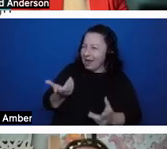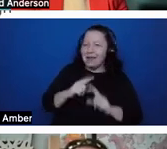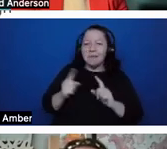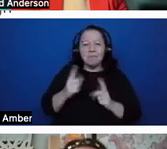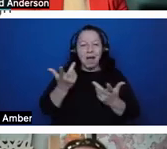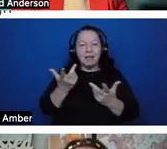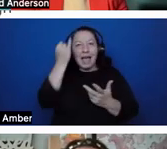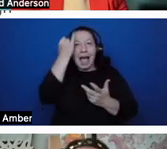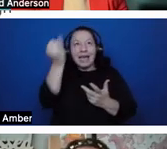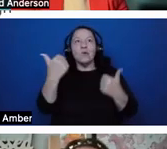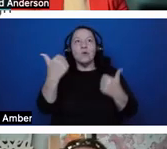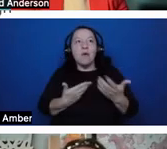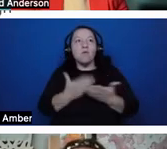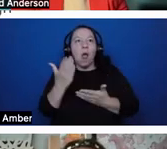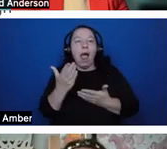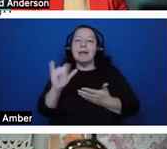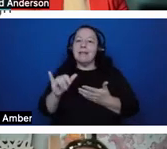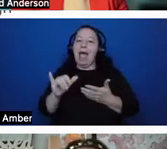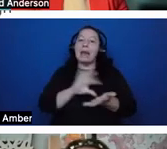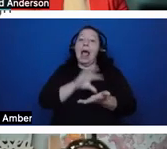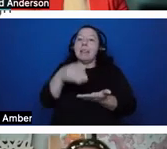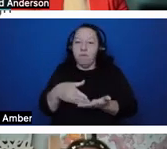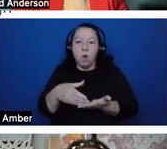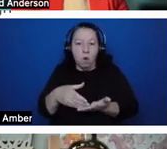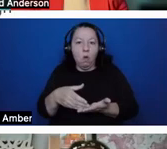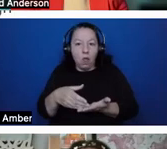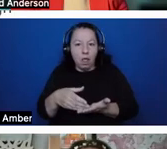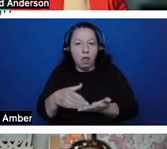right, and with that level of autonomy that we have to be talking about that.